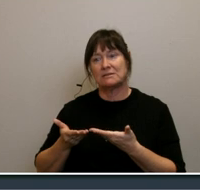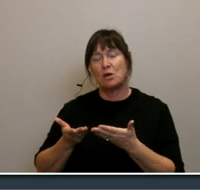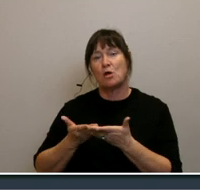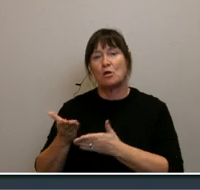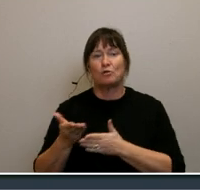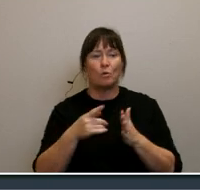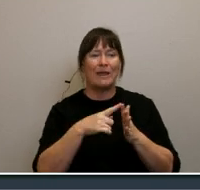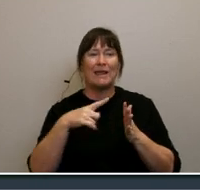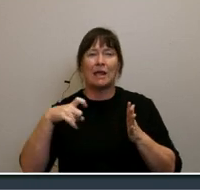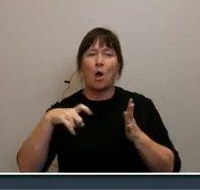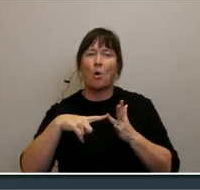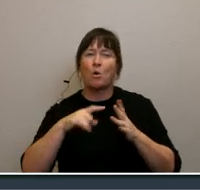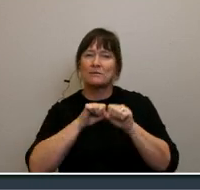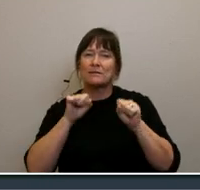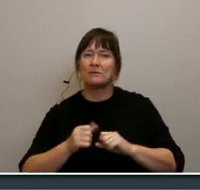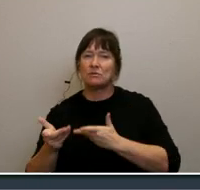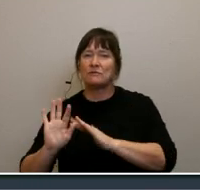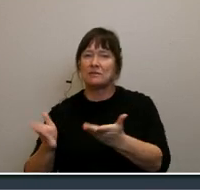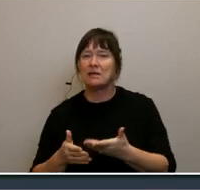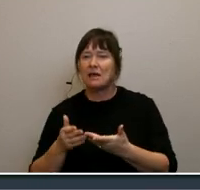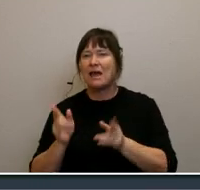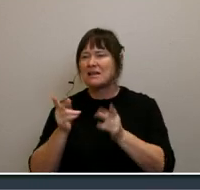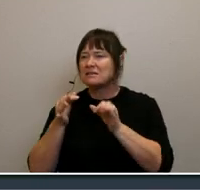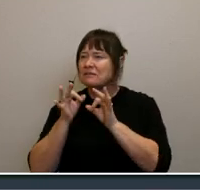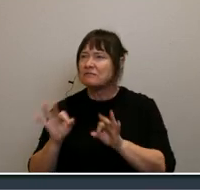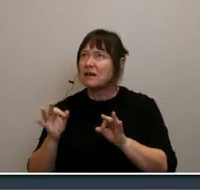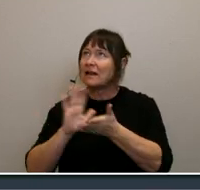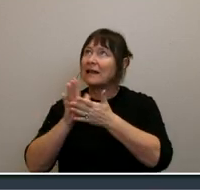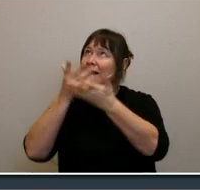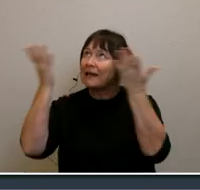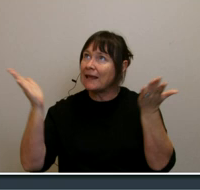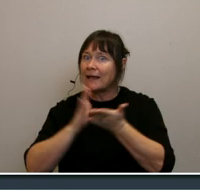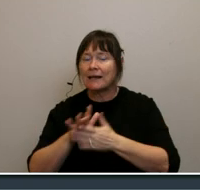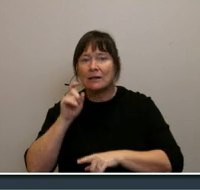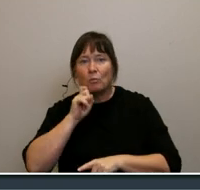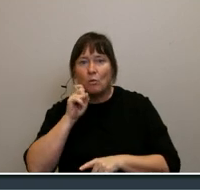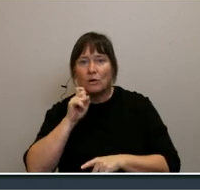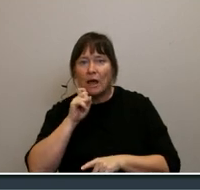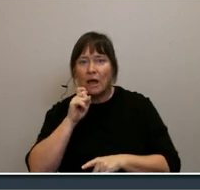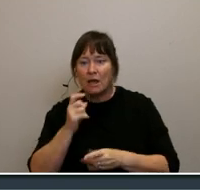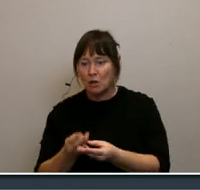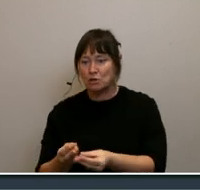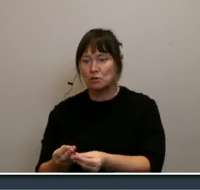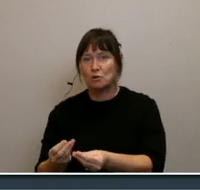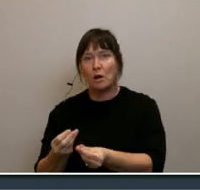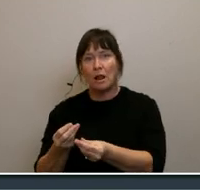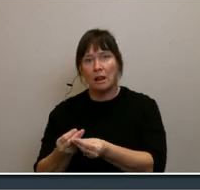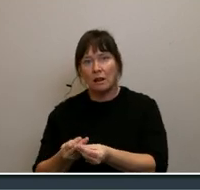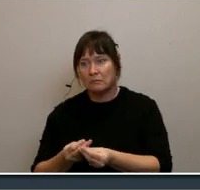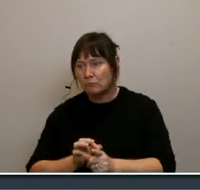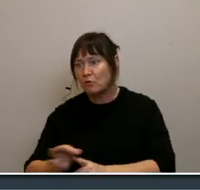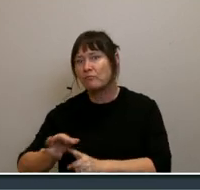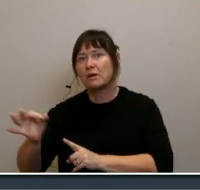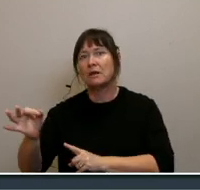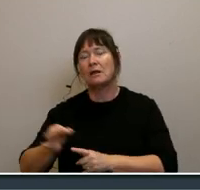ecosystem services, so things that nature does for us for free: clean air, clean water, restoration of soils, and I could keep